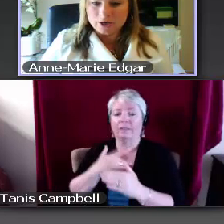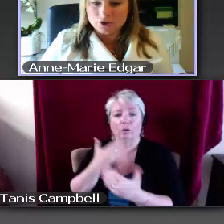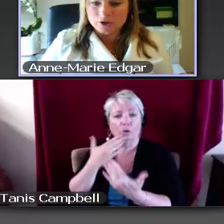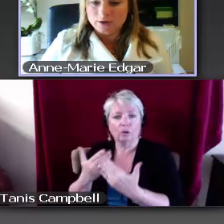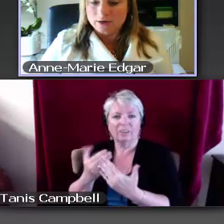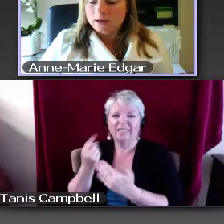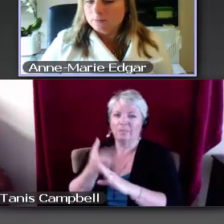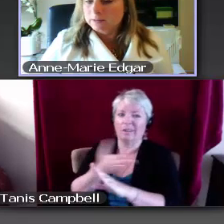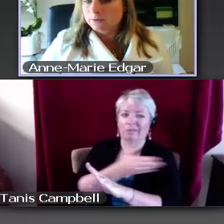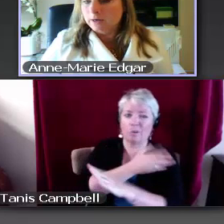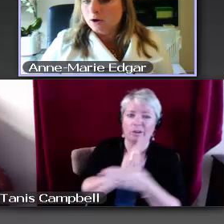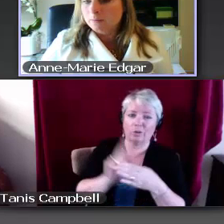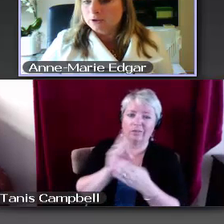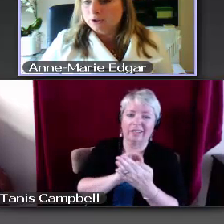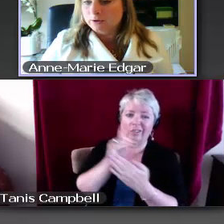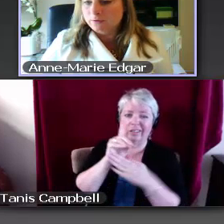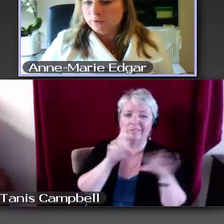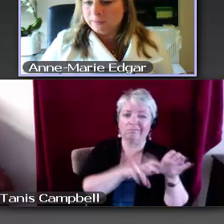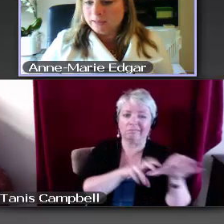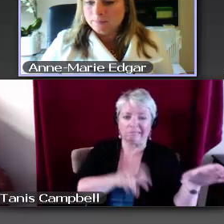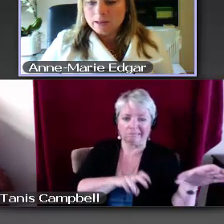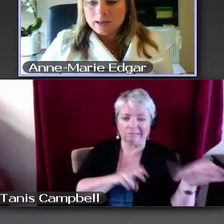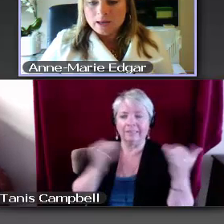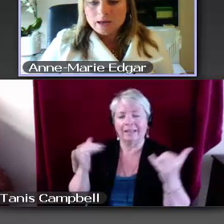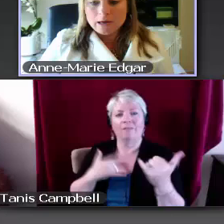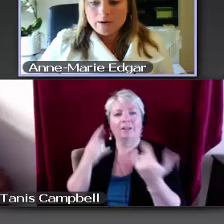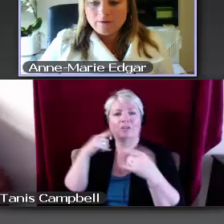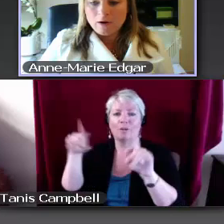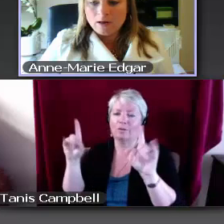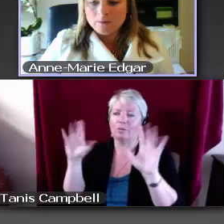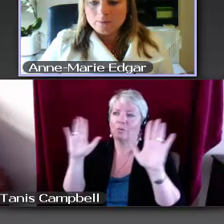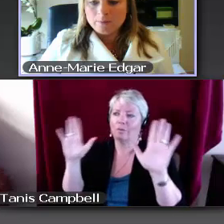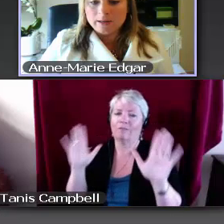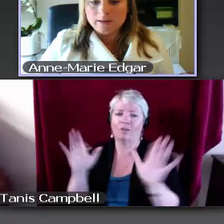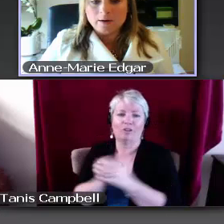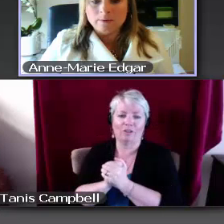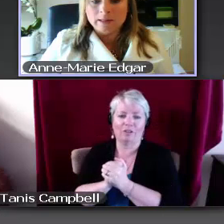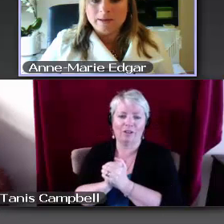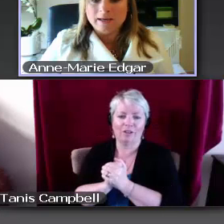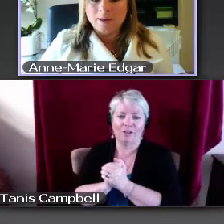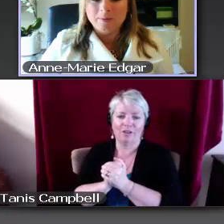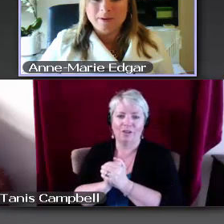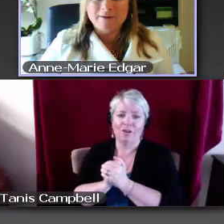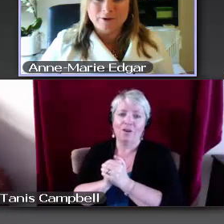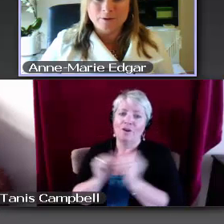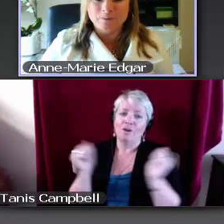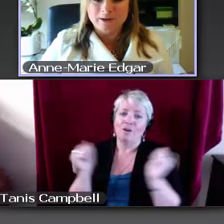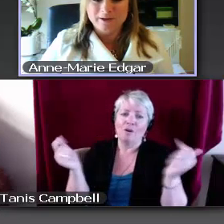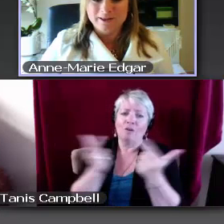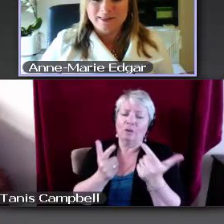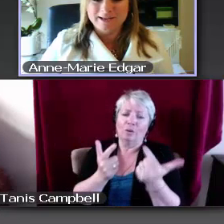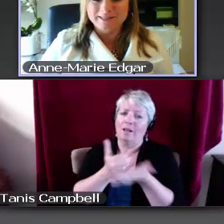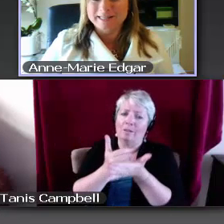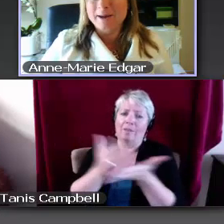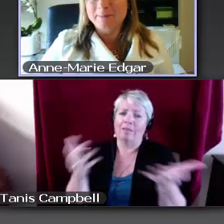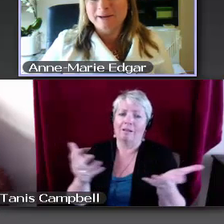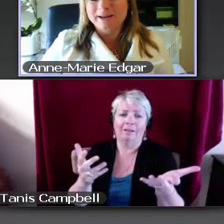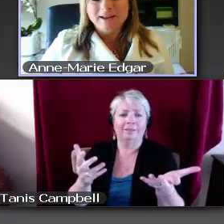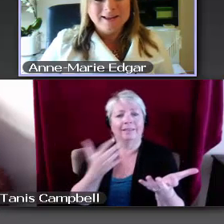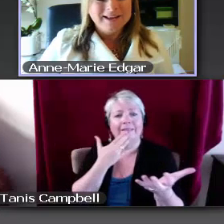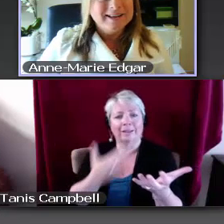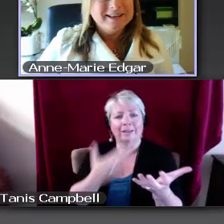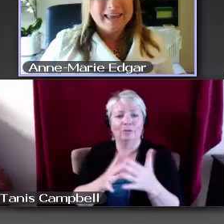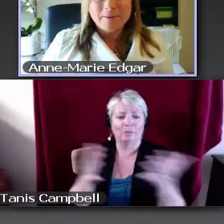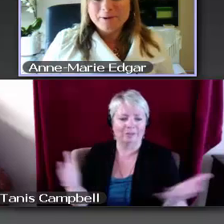university education was a great accomplishment for me. You have all been a really big help. Have a good one. Thanks,